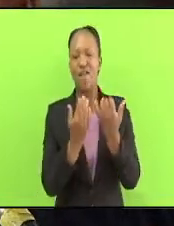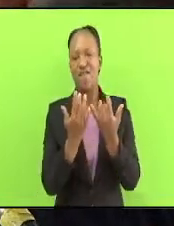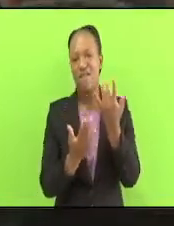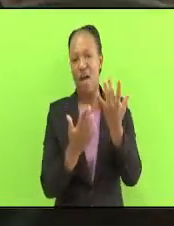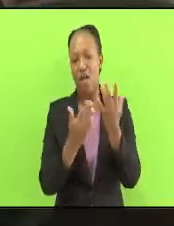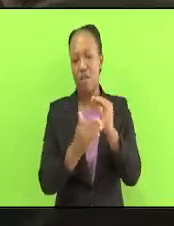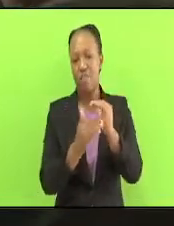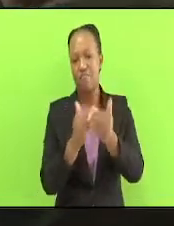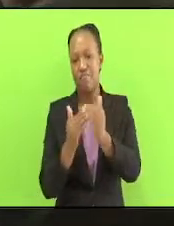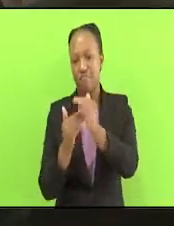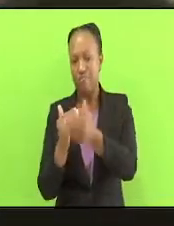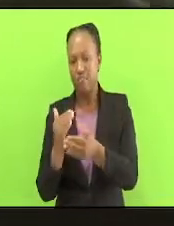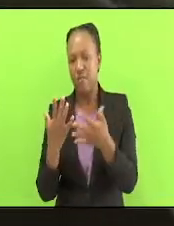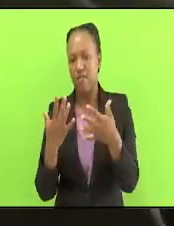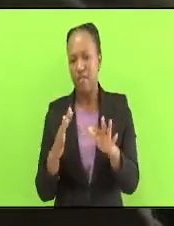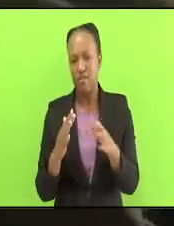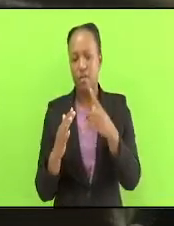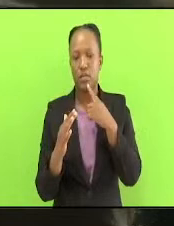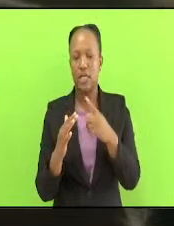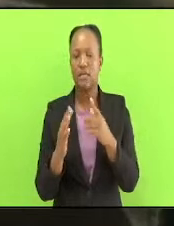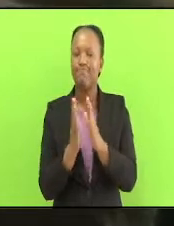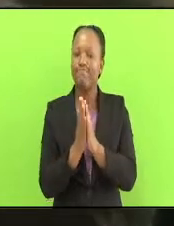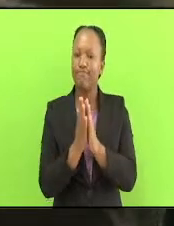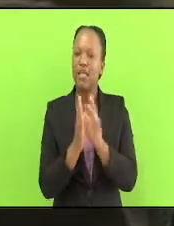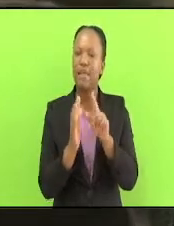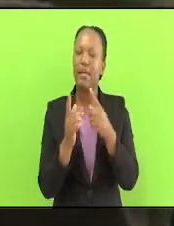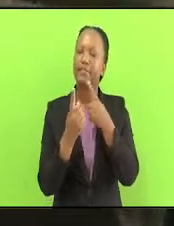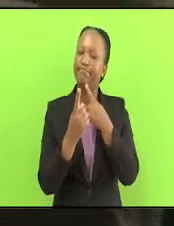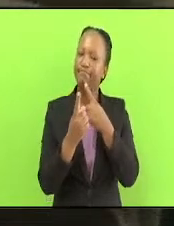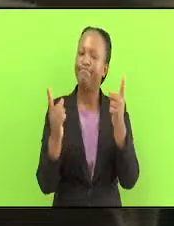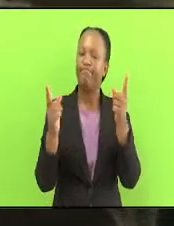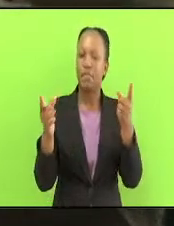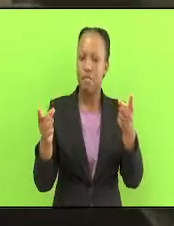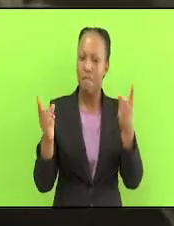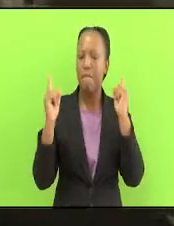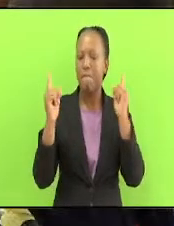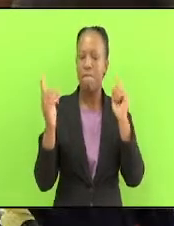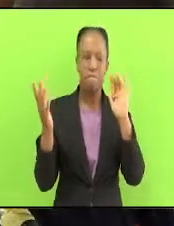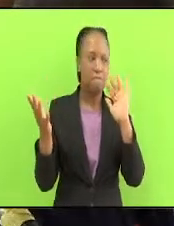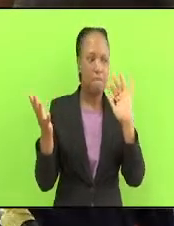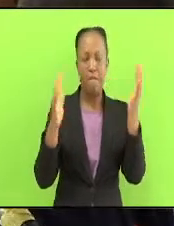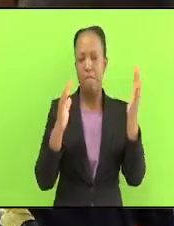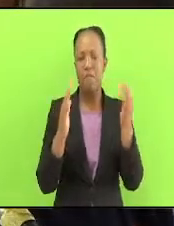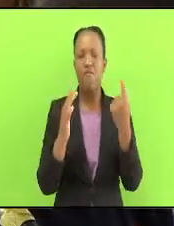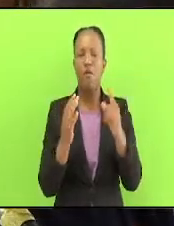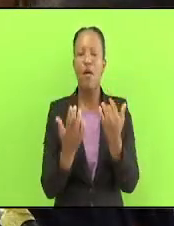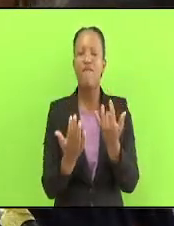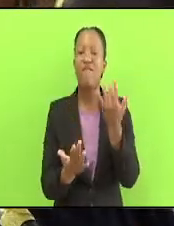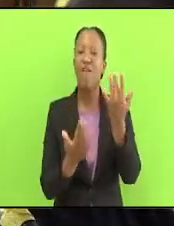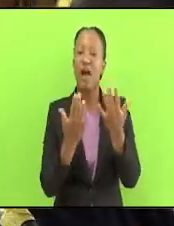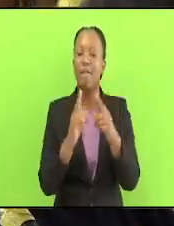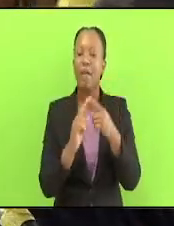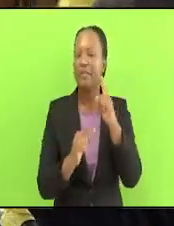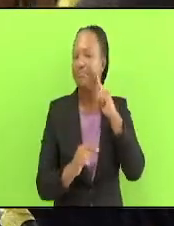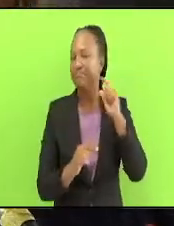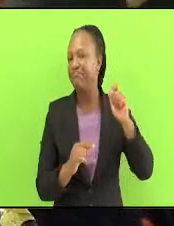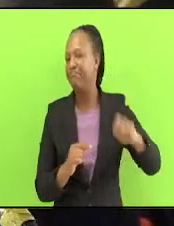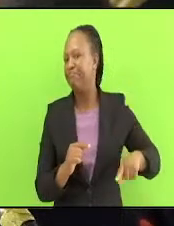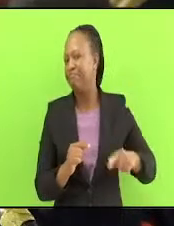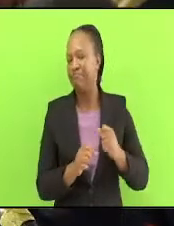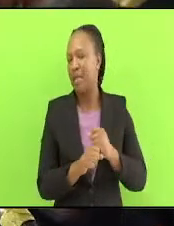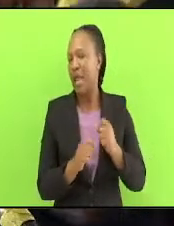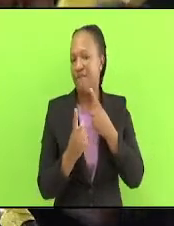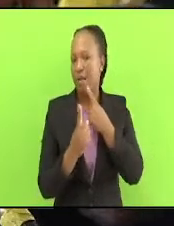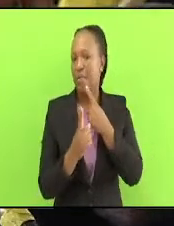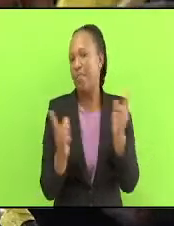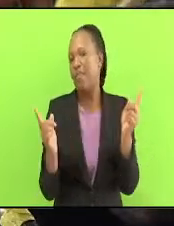Association requested that a state of disaster be declared for the province for fires, and this was ignored. Mme mo ngwageng o fetileng